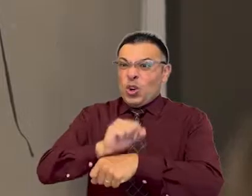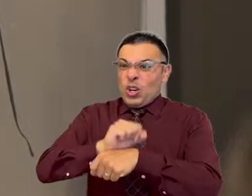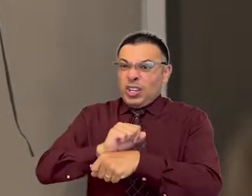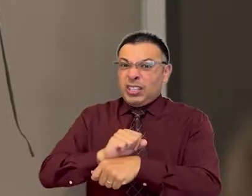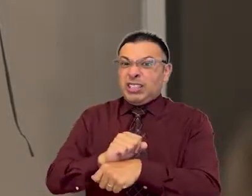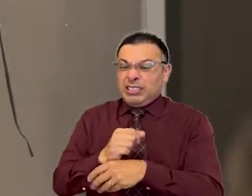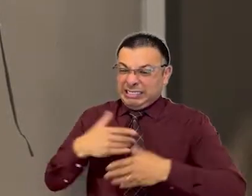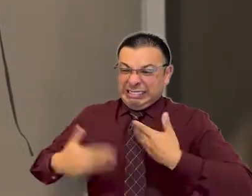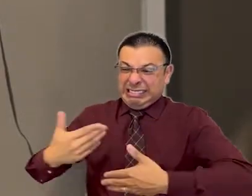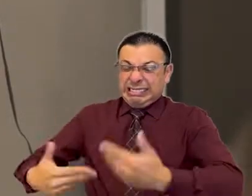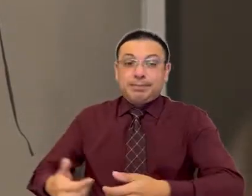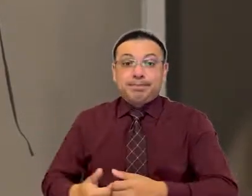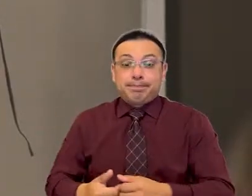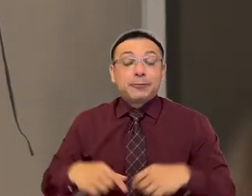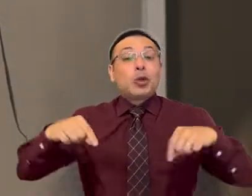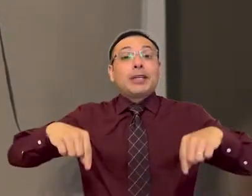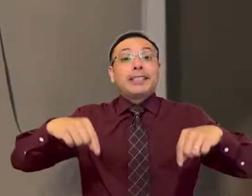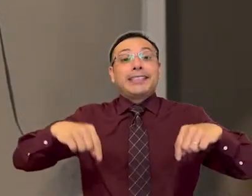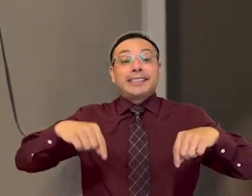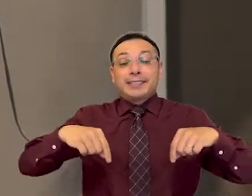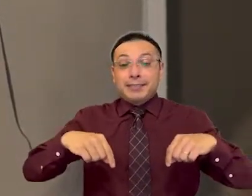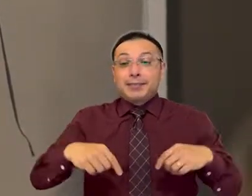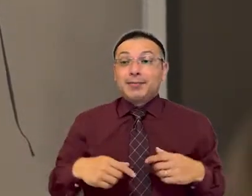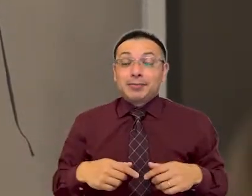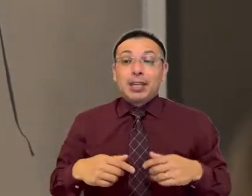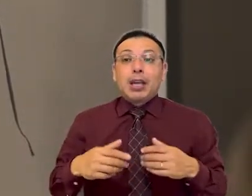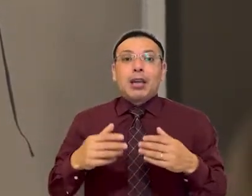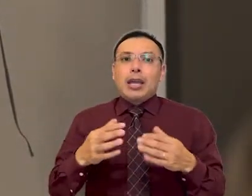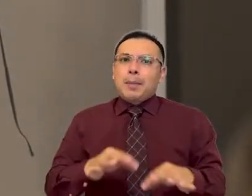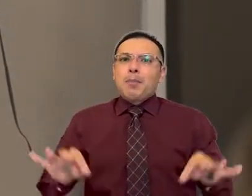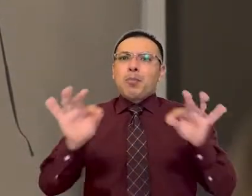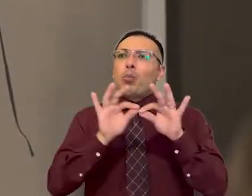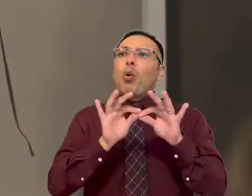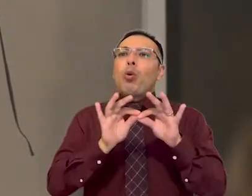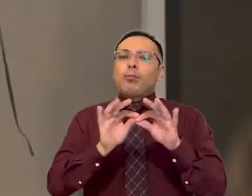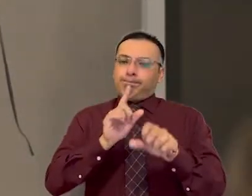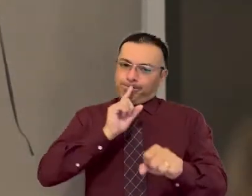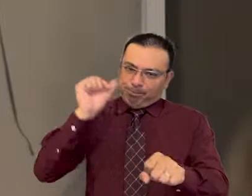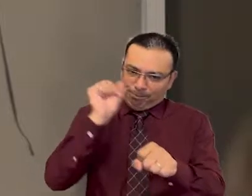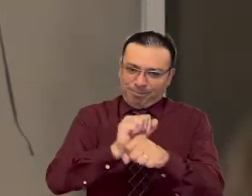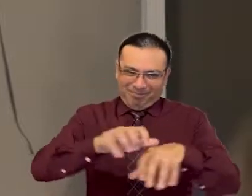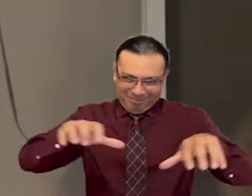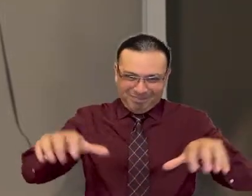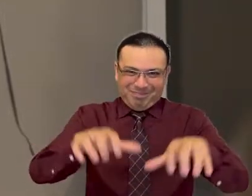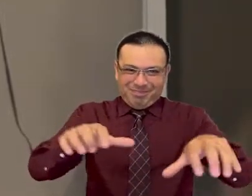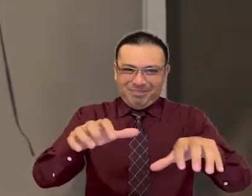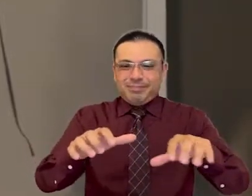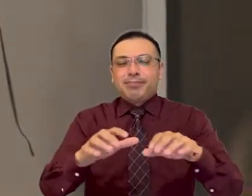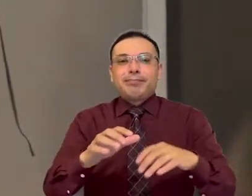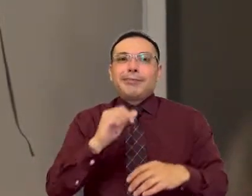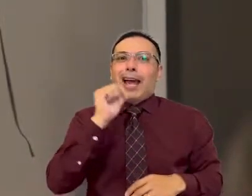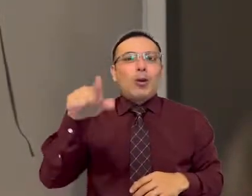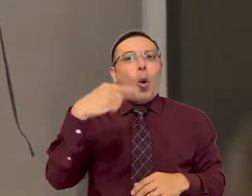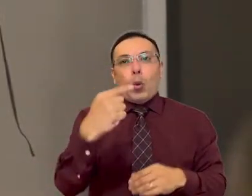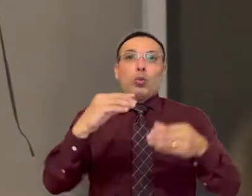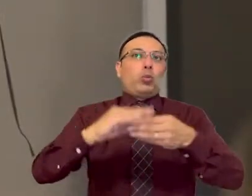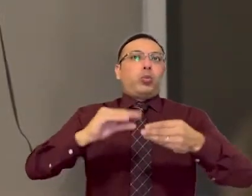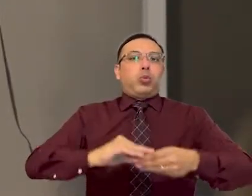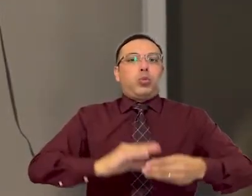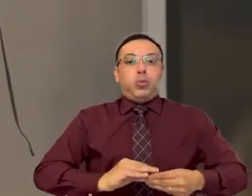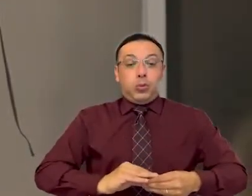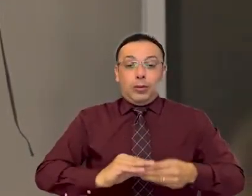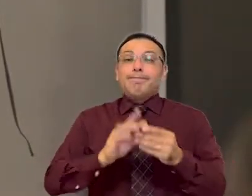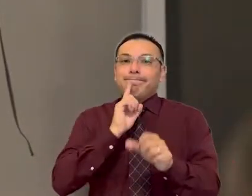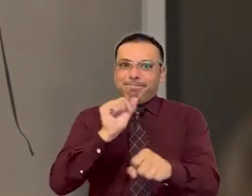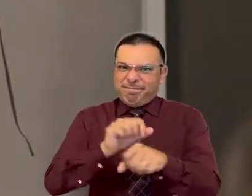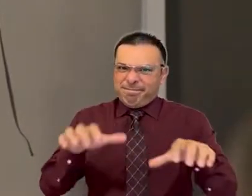about walking the talk here. So we just had delivered, you might see as you leave, pallets